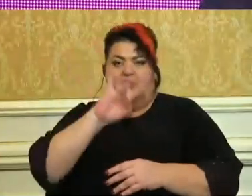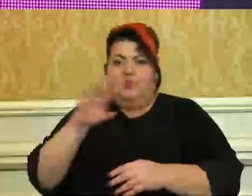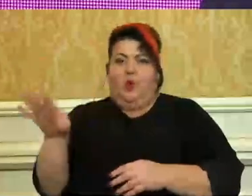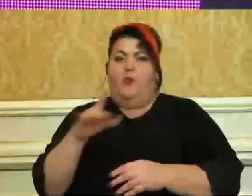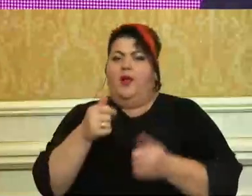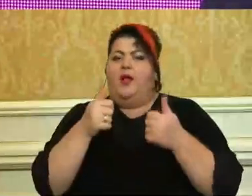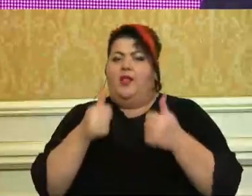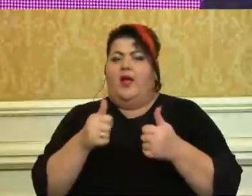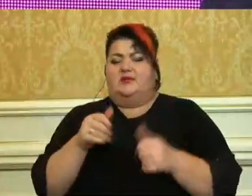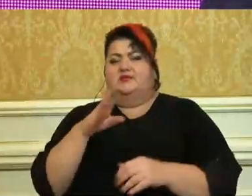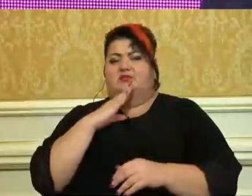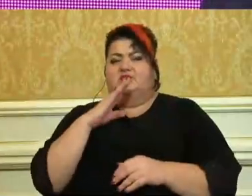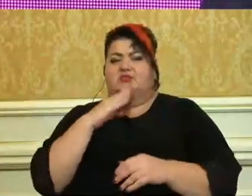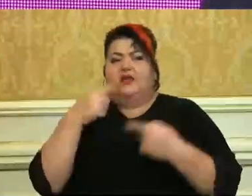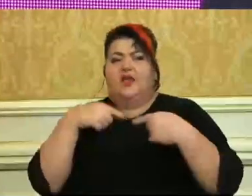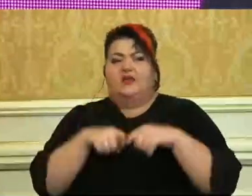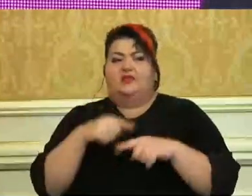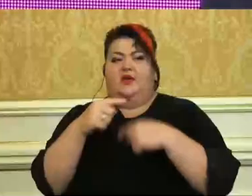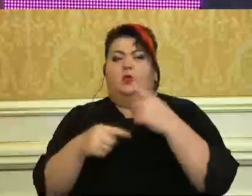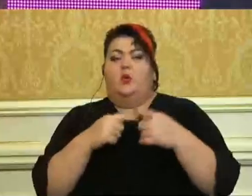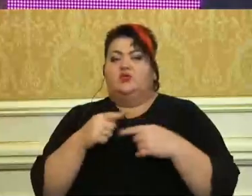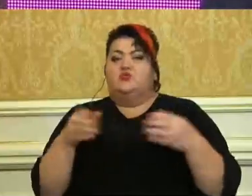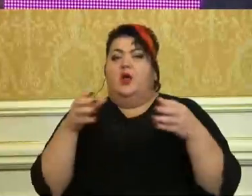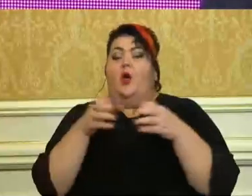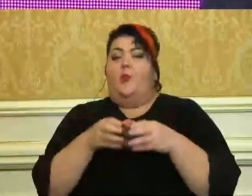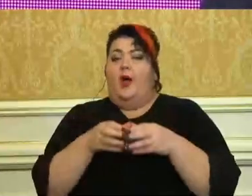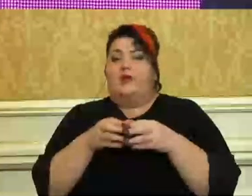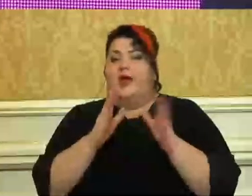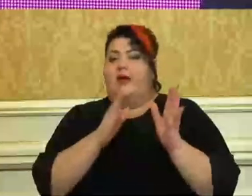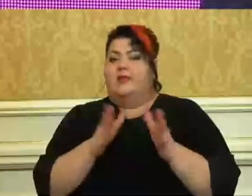Girl STEM. That means when the very famous